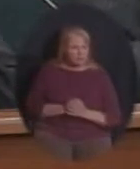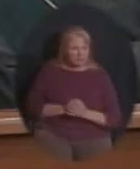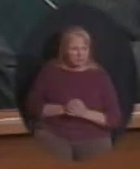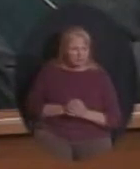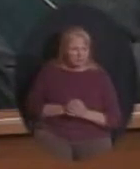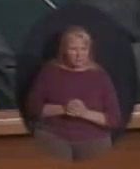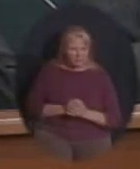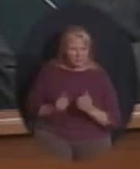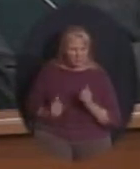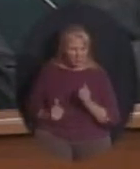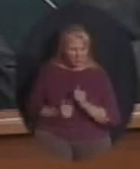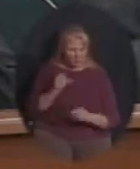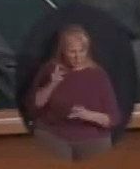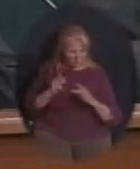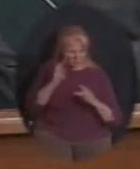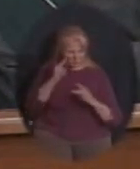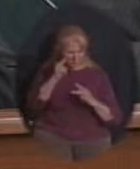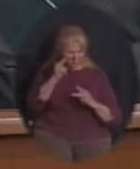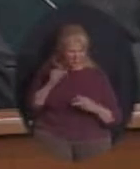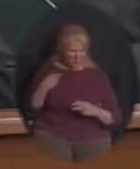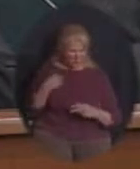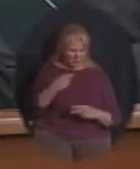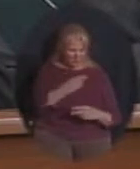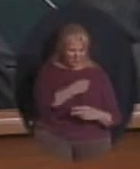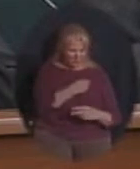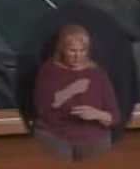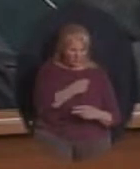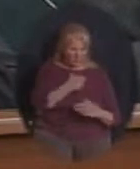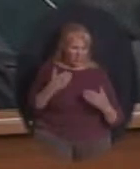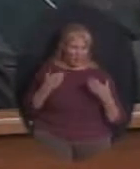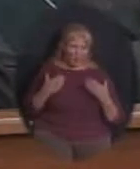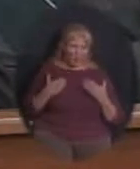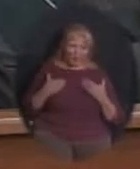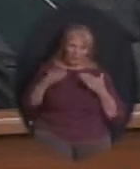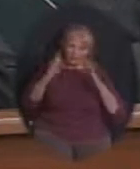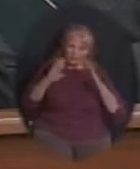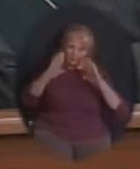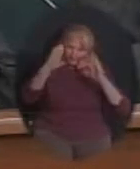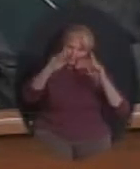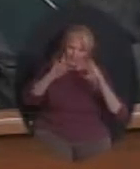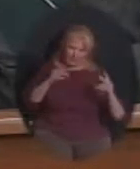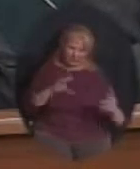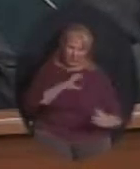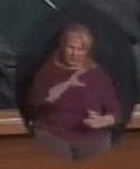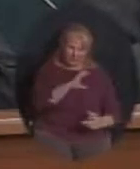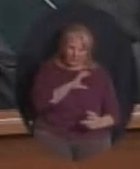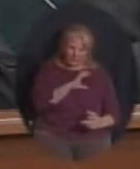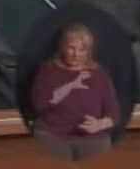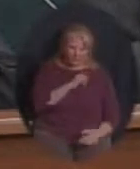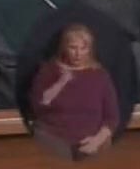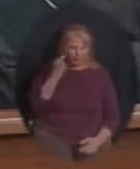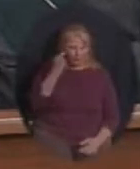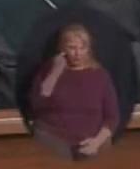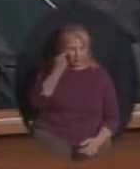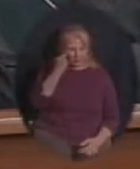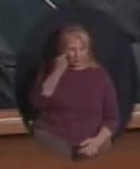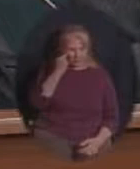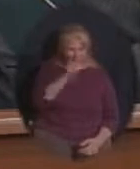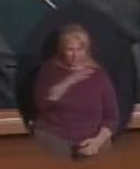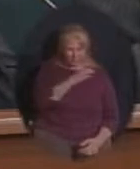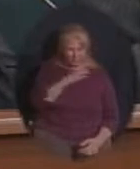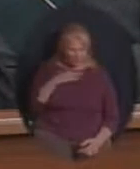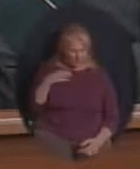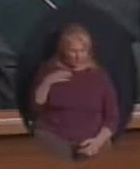majority of our community as men of impeccable character. I do know they are considered by most Olathe citizens as civic